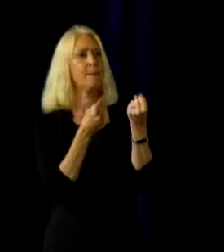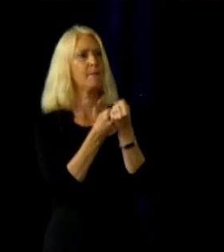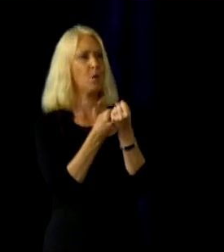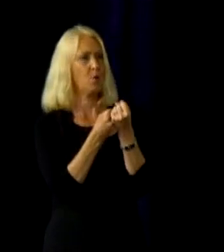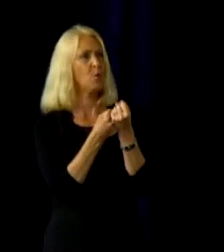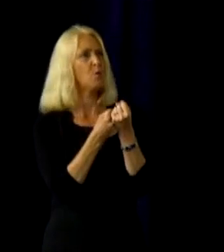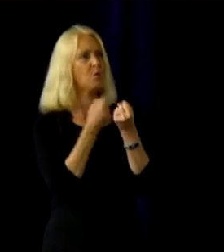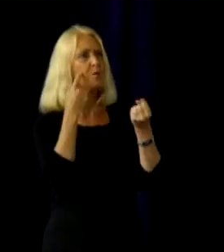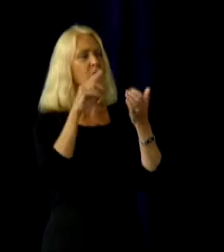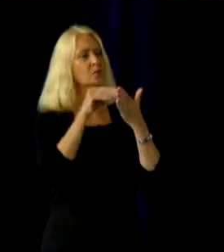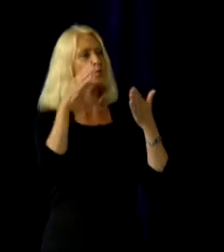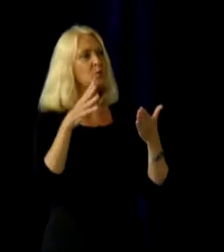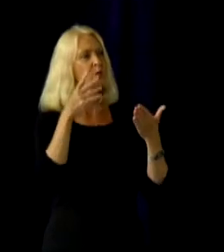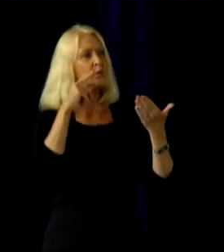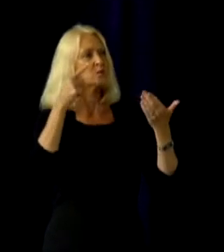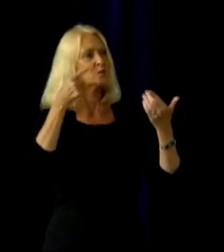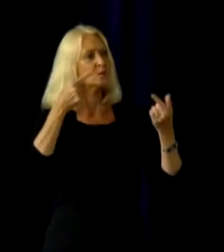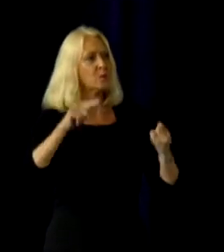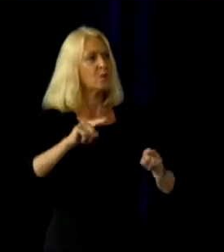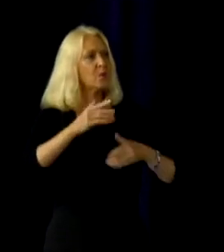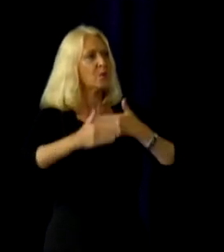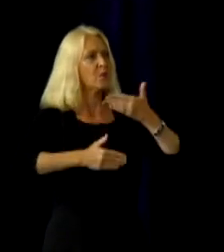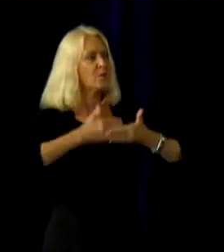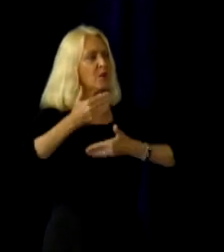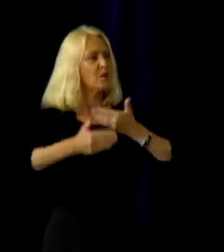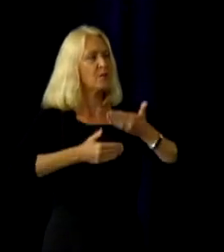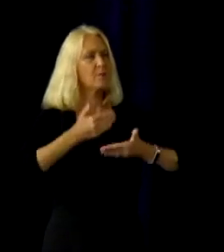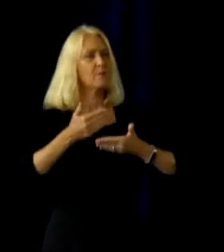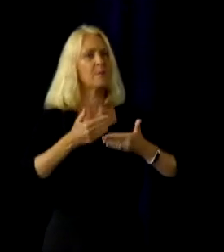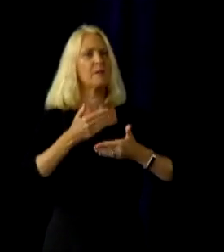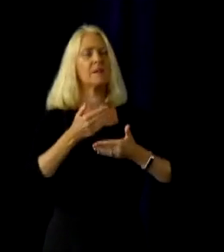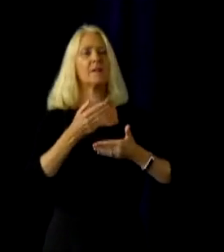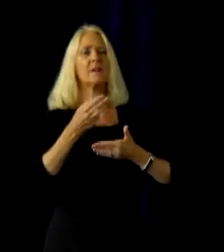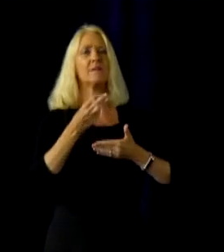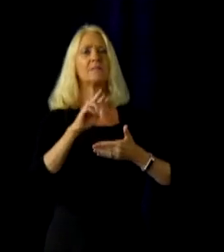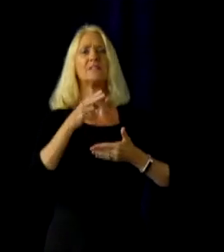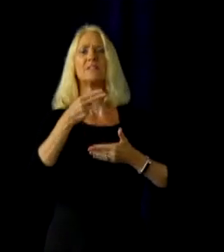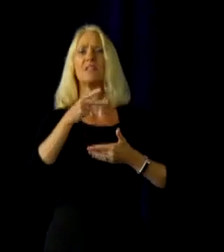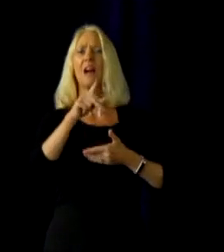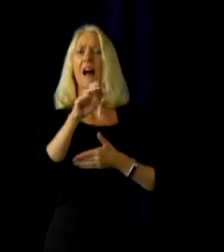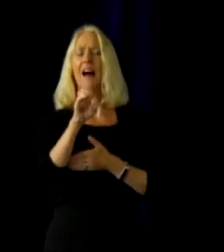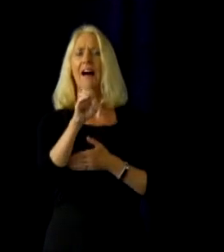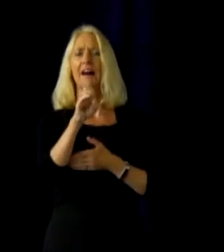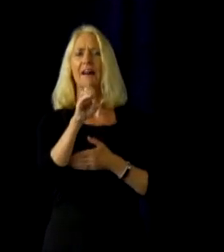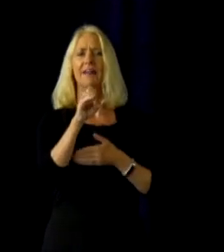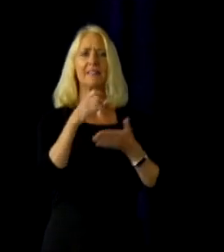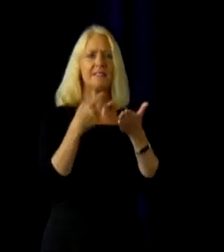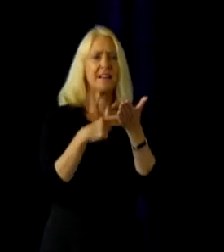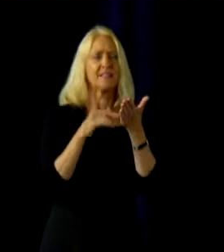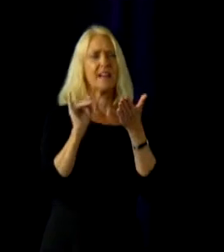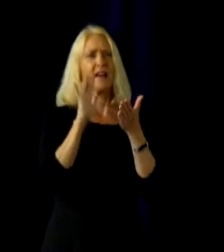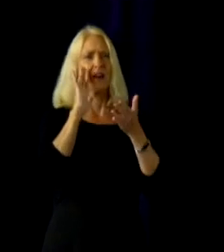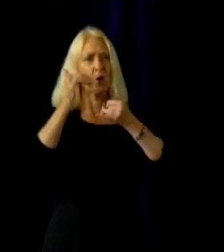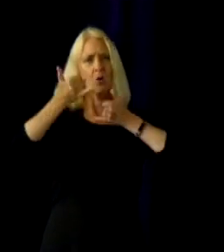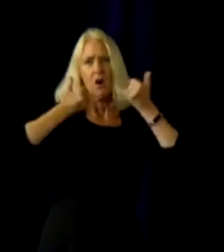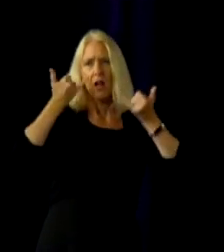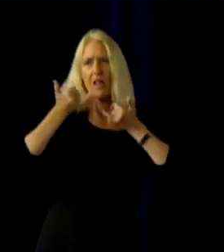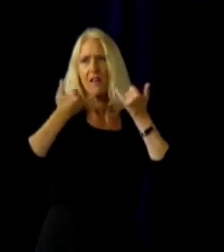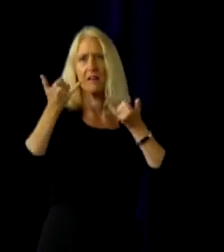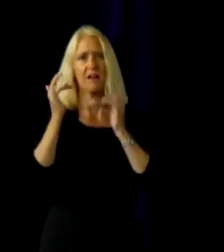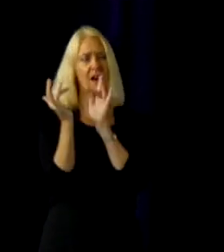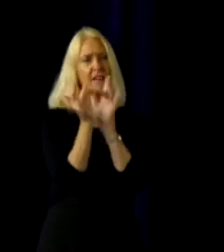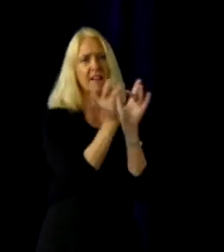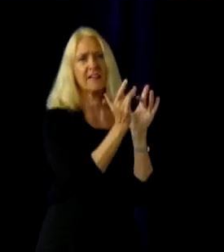they go through the process. Mr. Hyde referred to the contacts that you all made with students and the phone calls that were made. I think that's